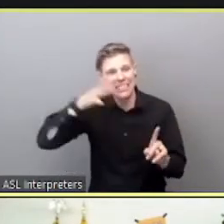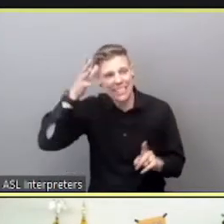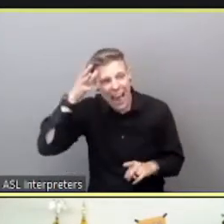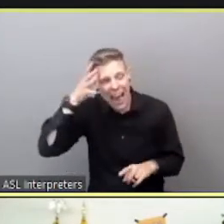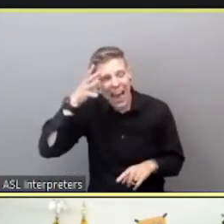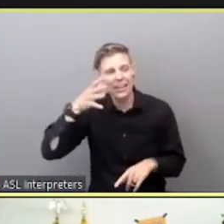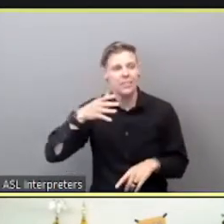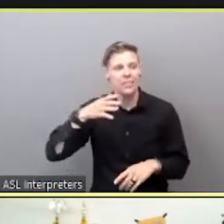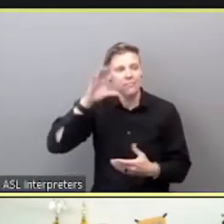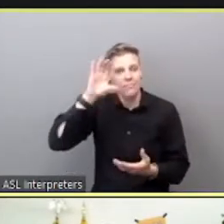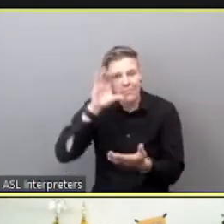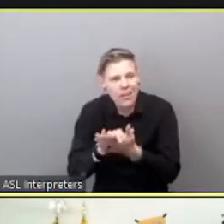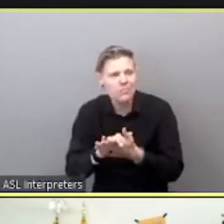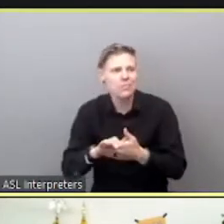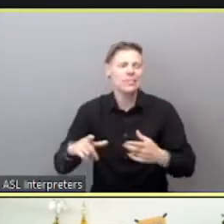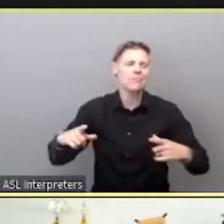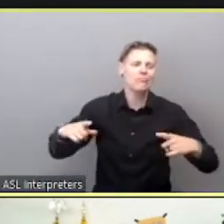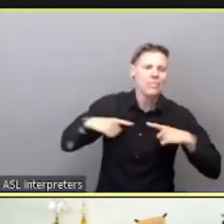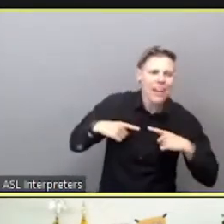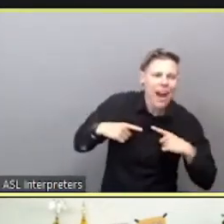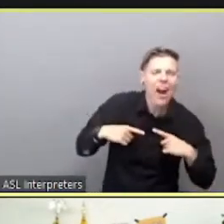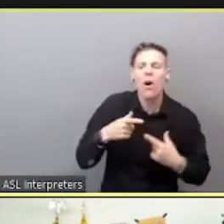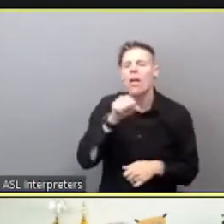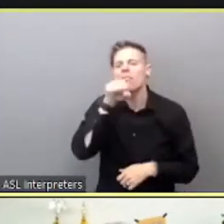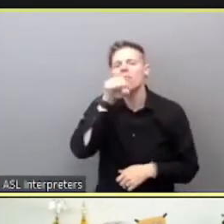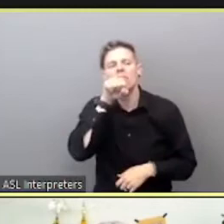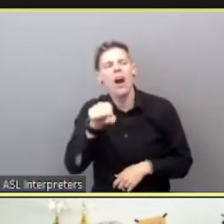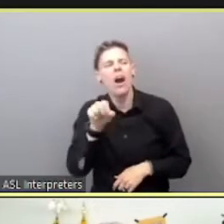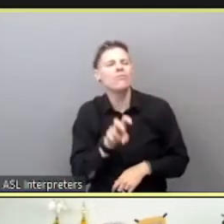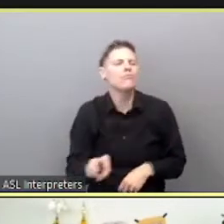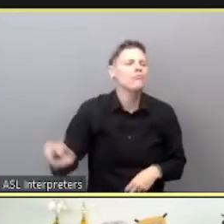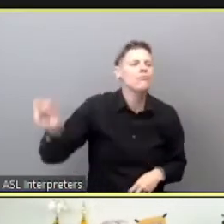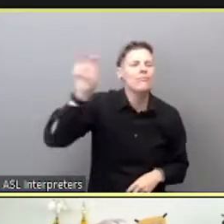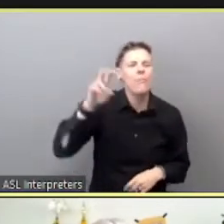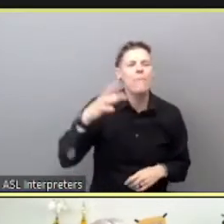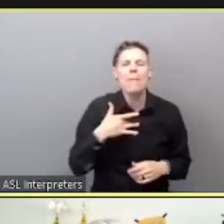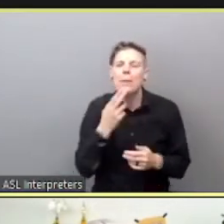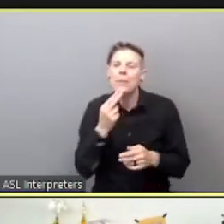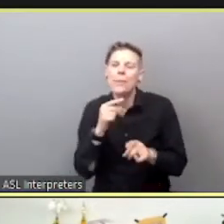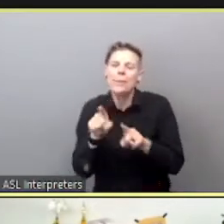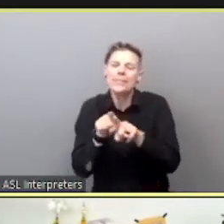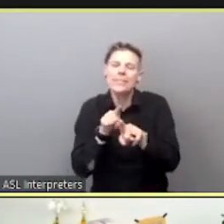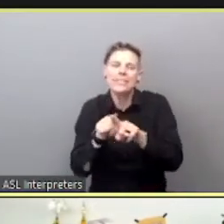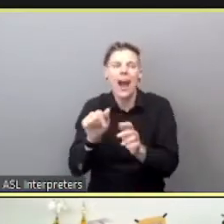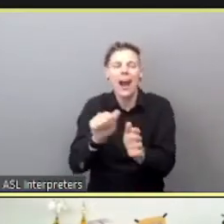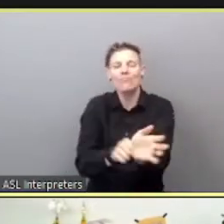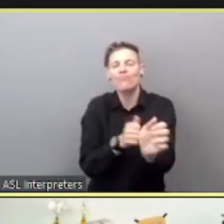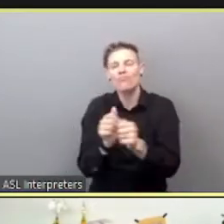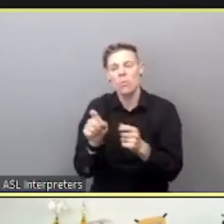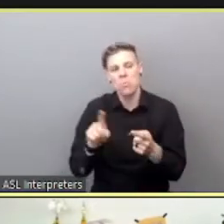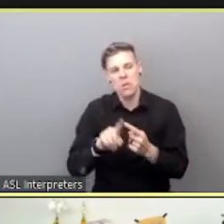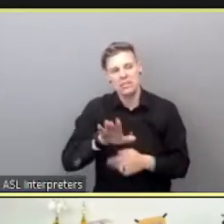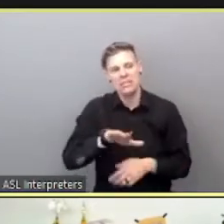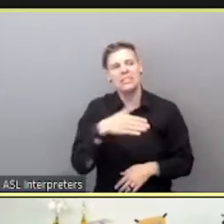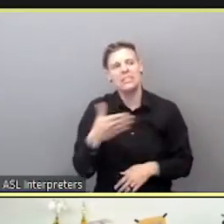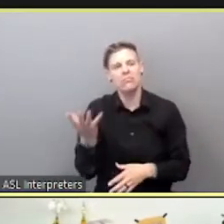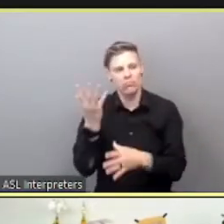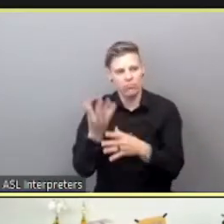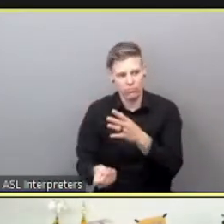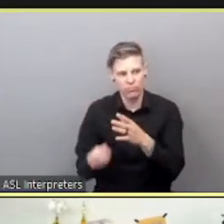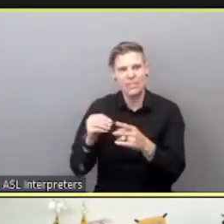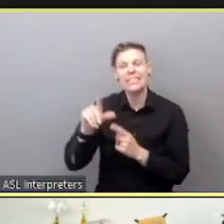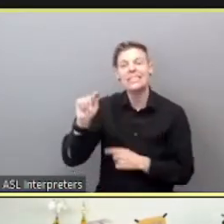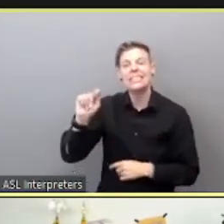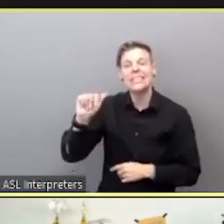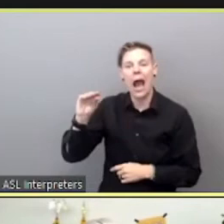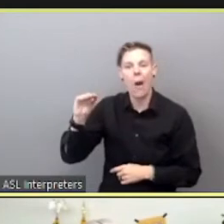funny socks, passed away in Taos, New Mexico. And it's heartbreaking to me. I just feel like we're in some kind of human